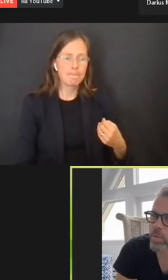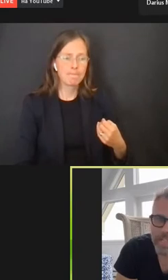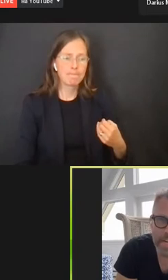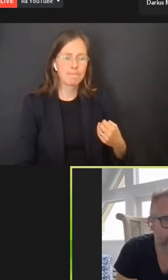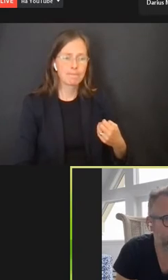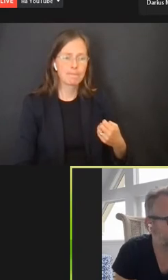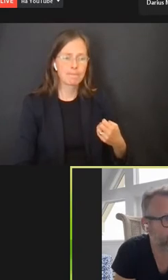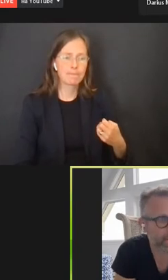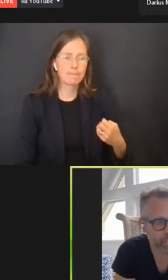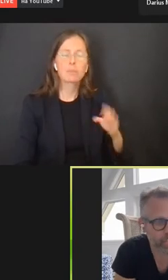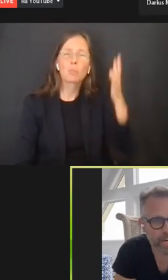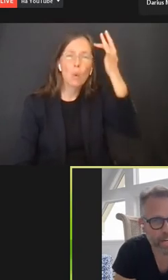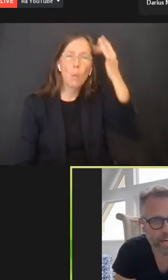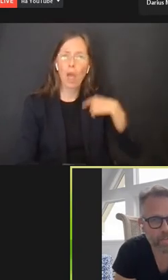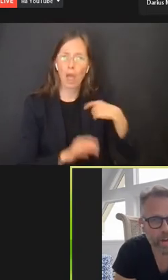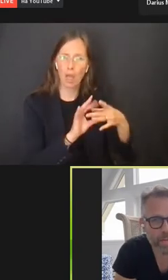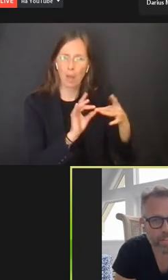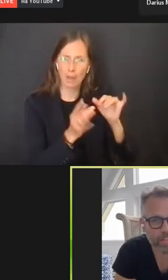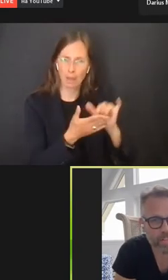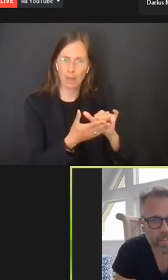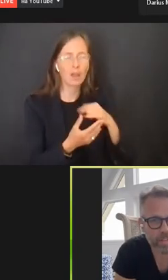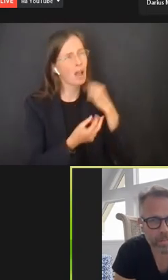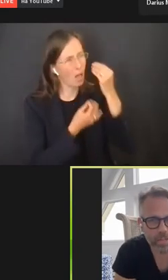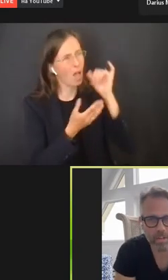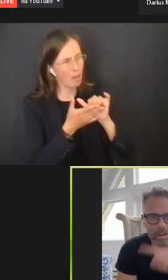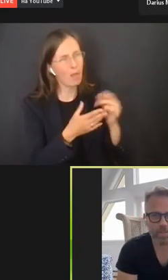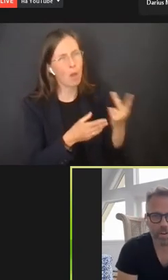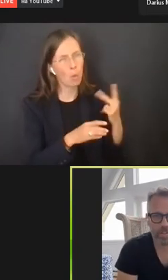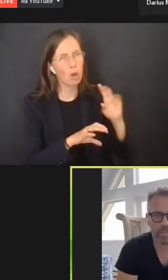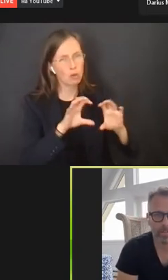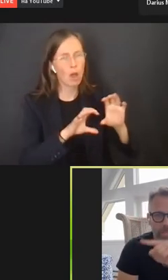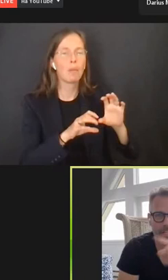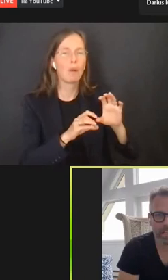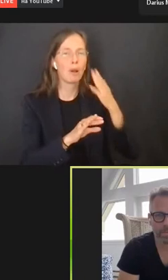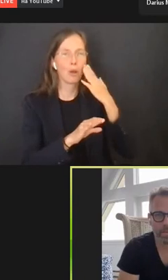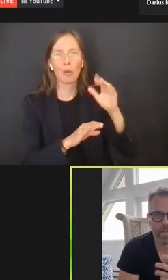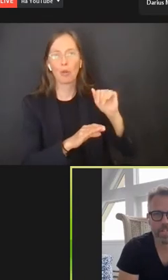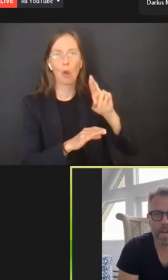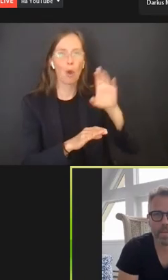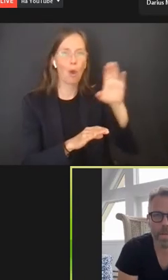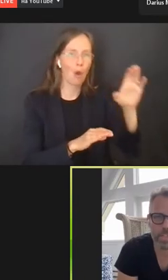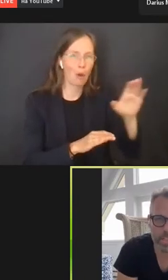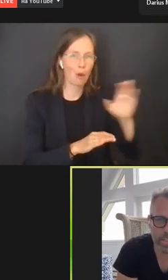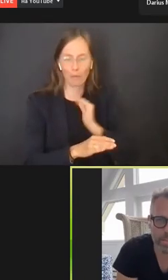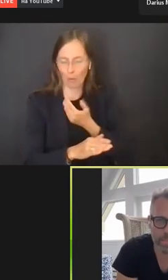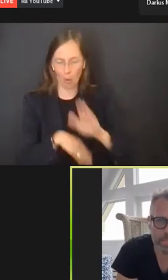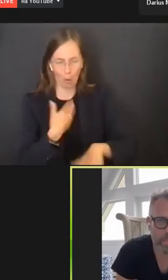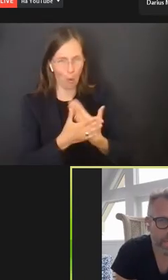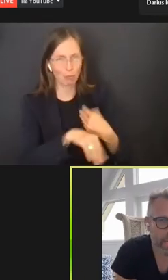And the reason I mention it, actually, and I kind of thought about this as we talked about the arc of our little meeting here, but the reason I mention